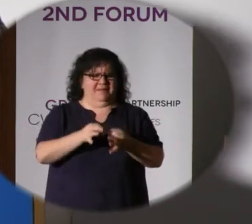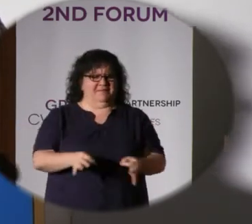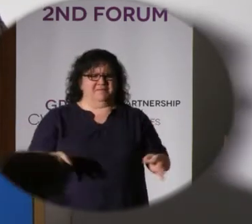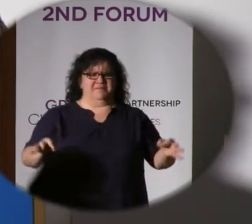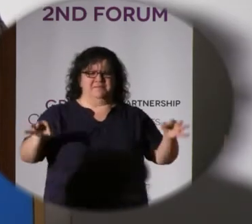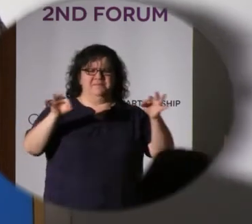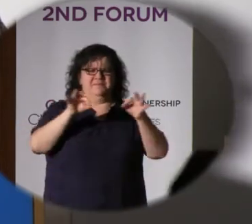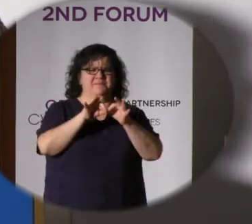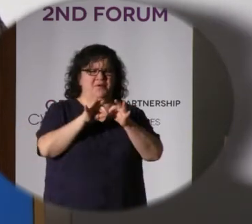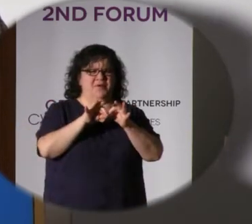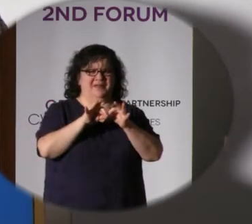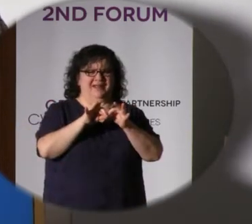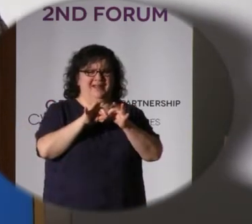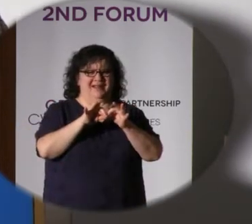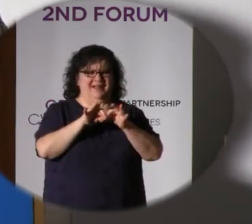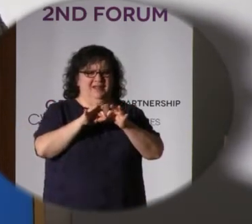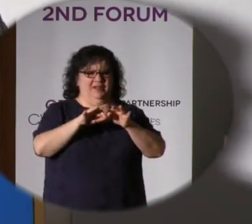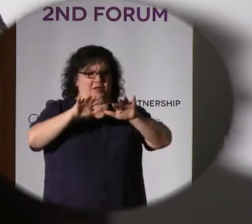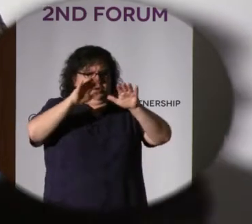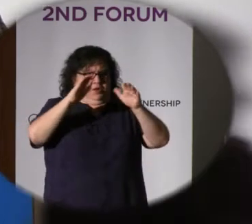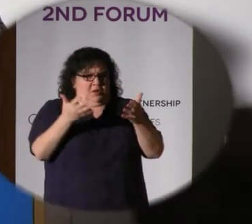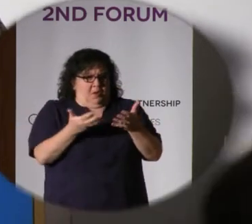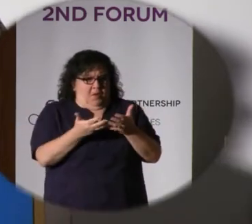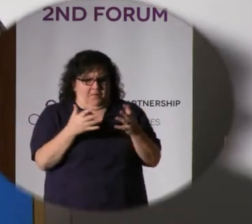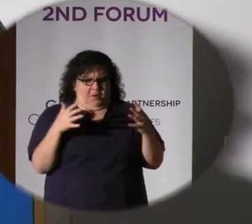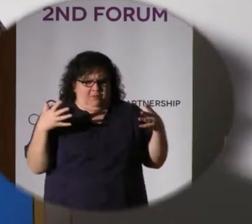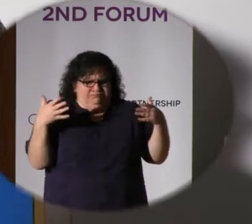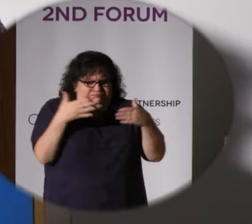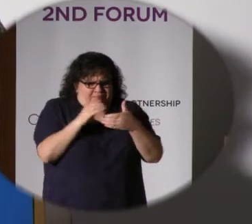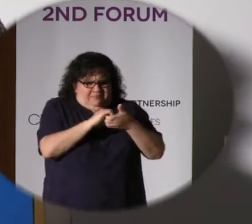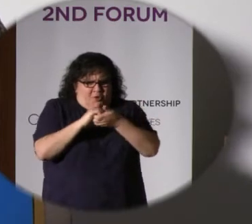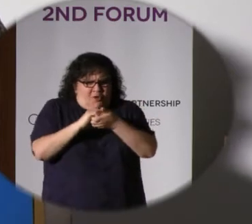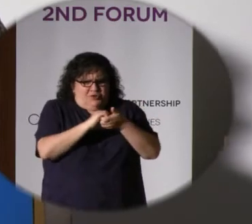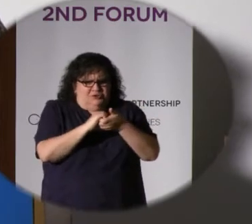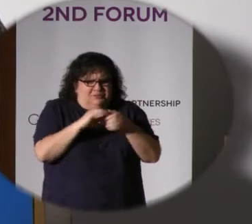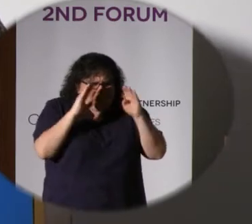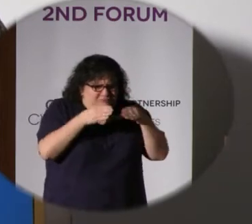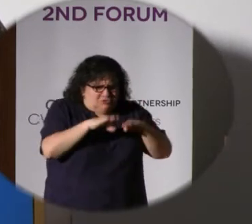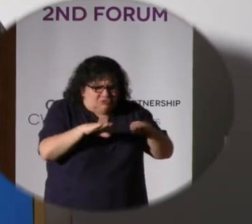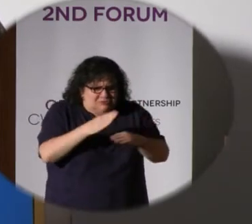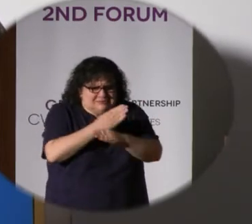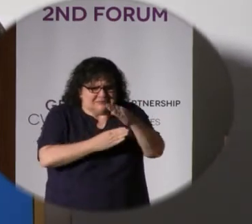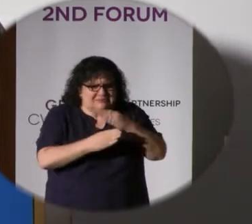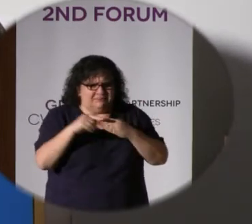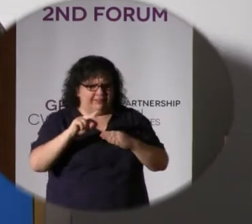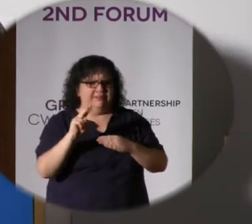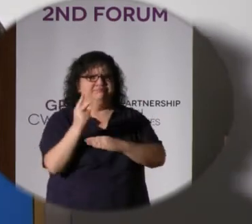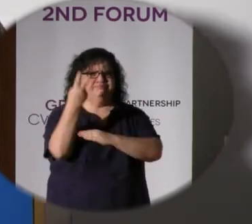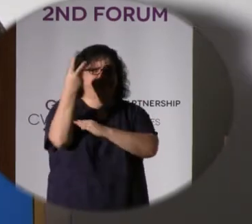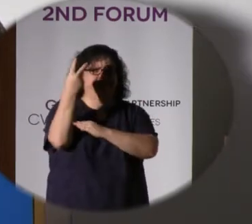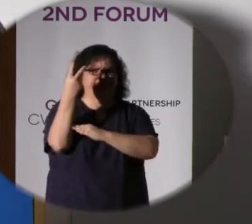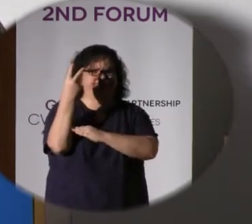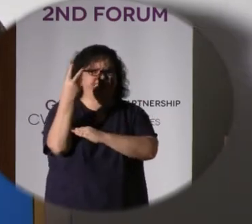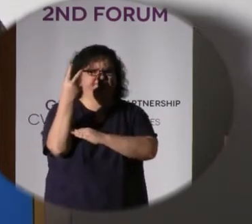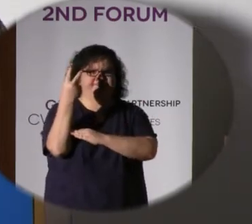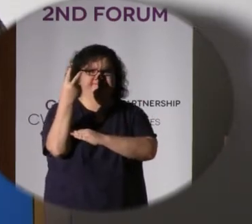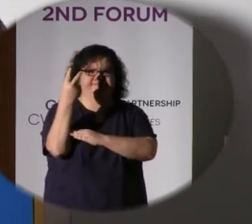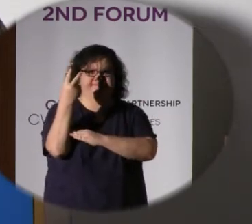children with disabilities, and I understand many of you were here last year. Briefly, let me just give you my